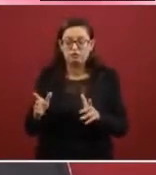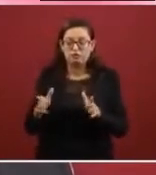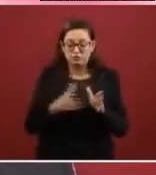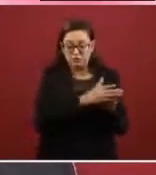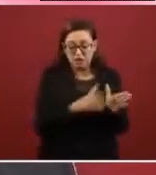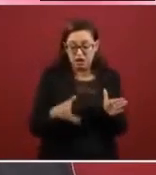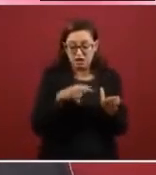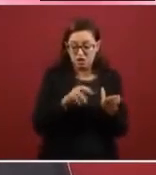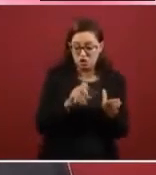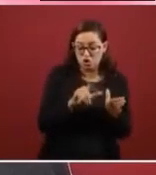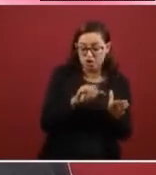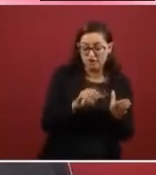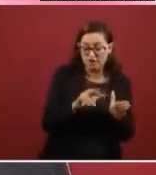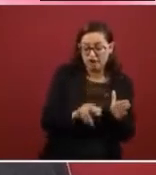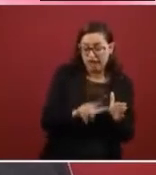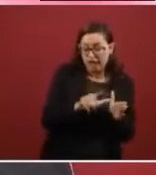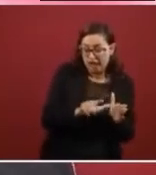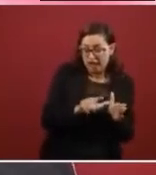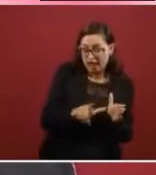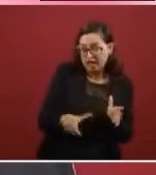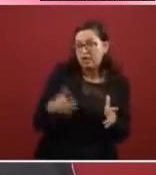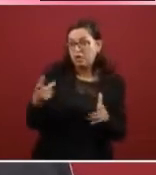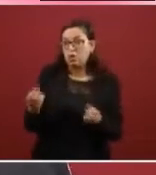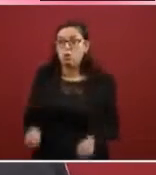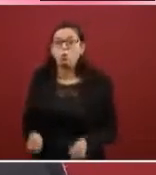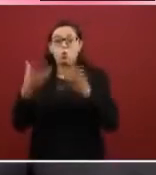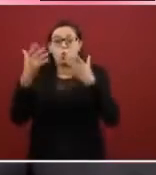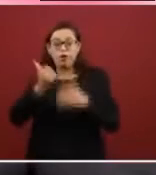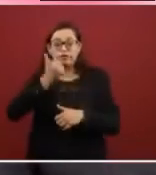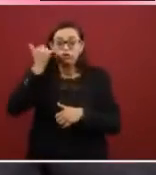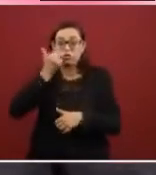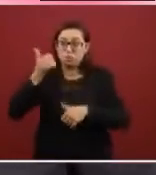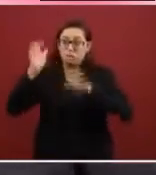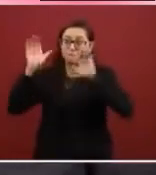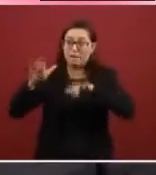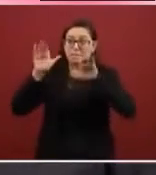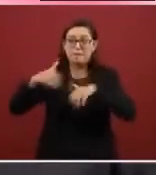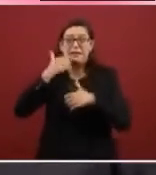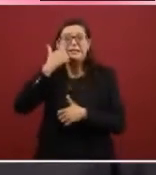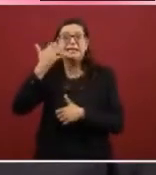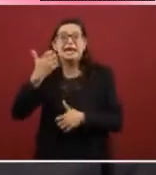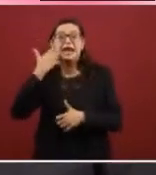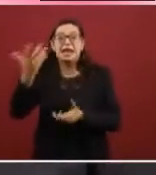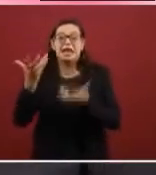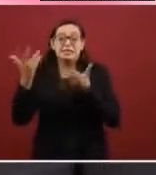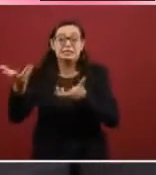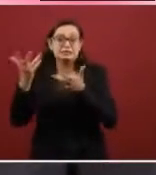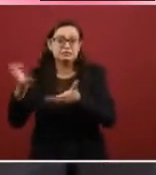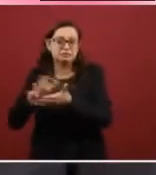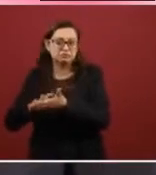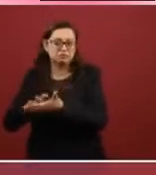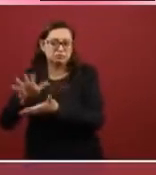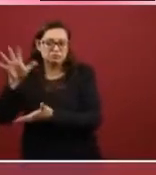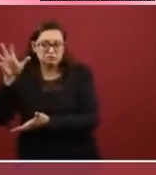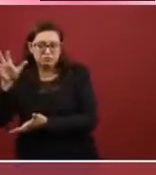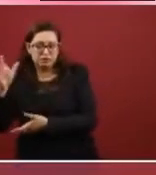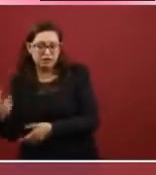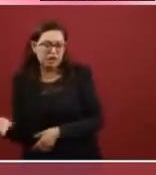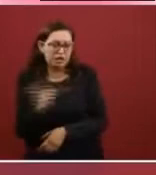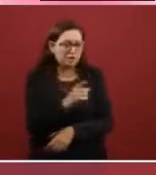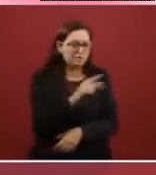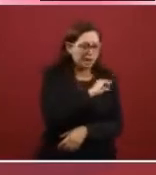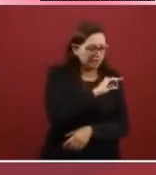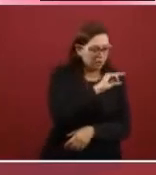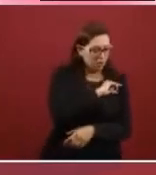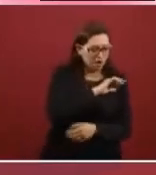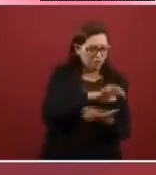of students in the neoliberal period regarding the other expenses universidades privadas,